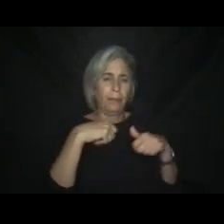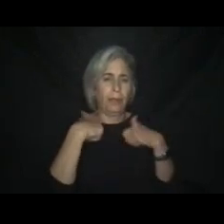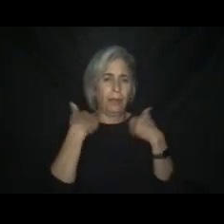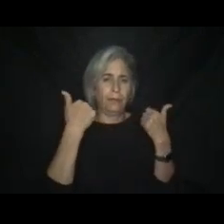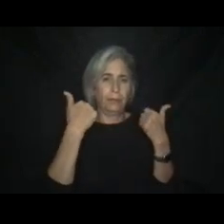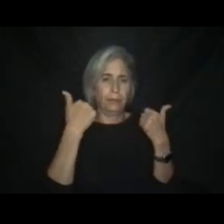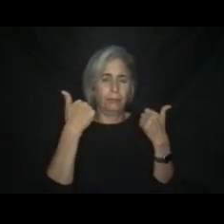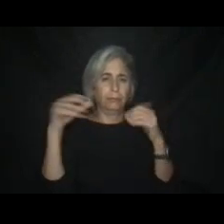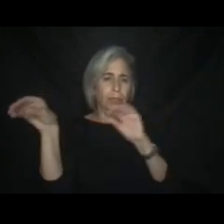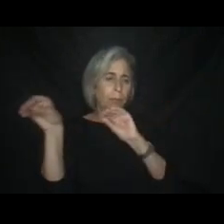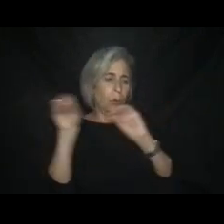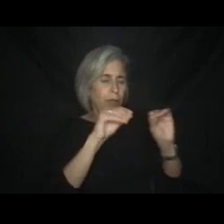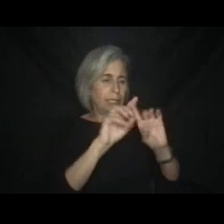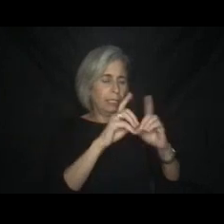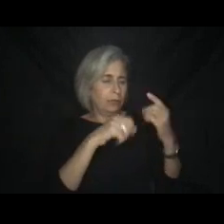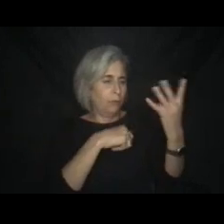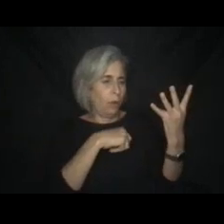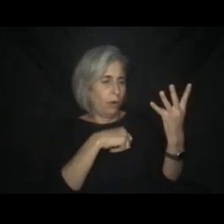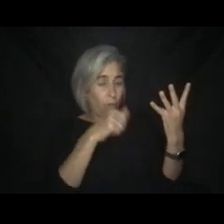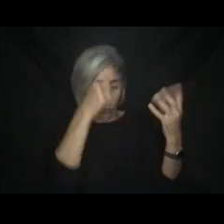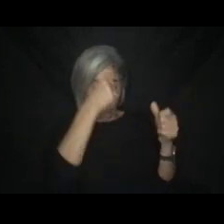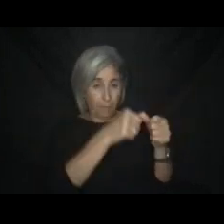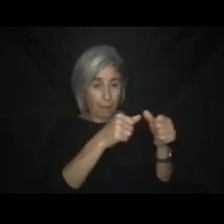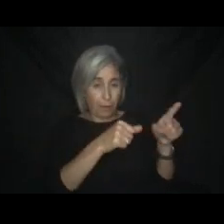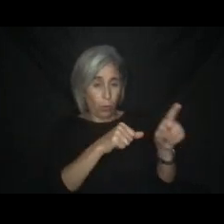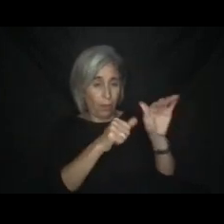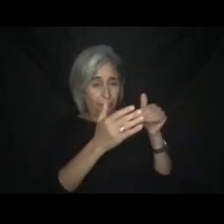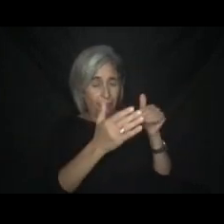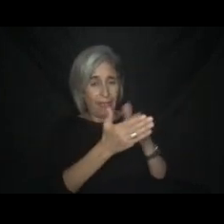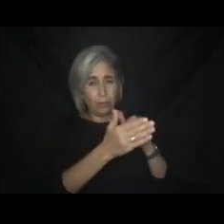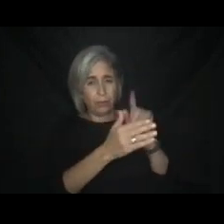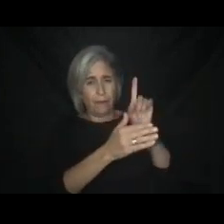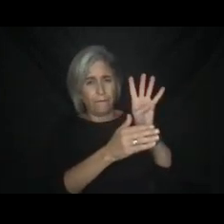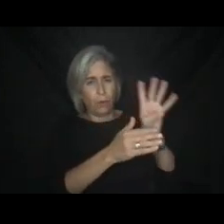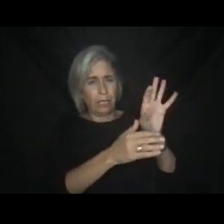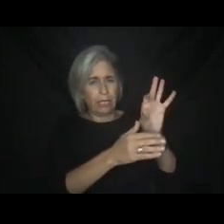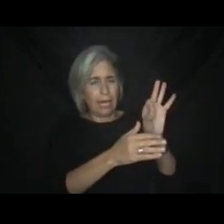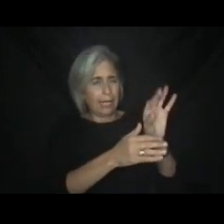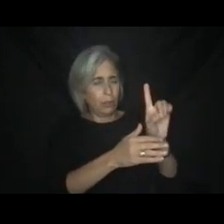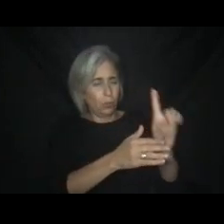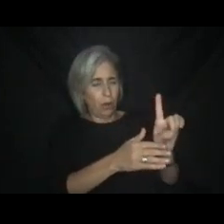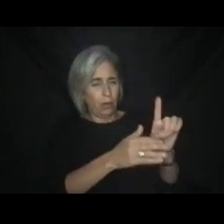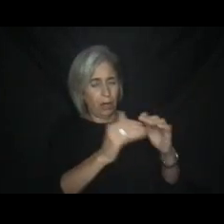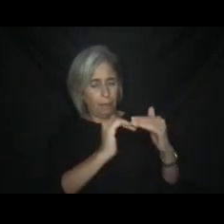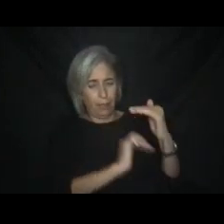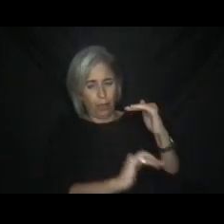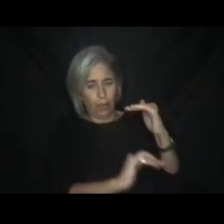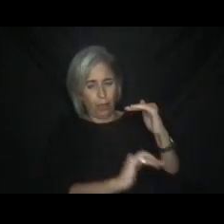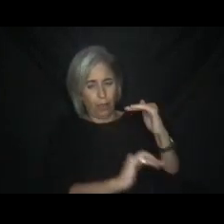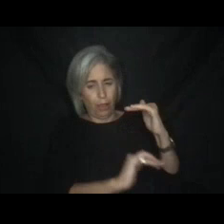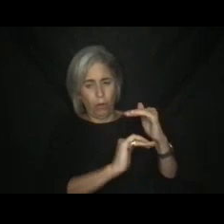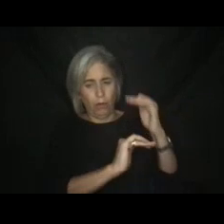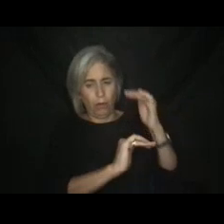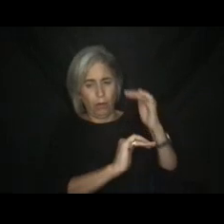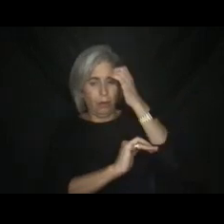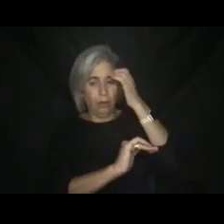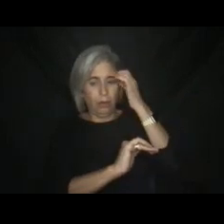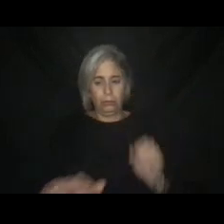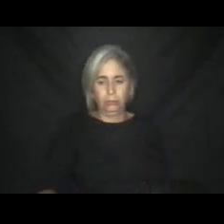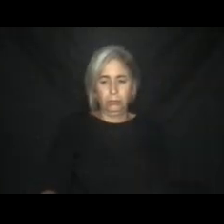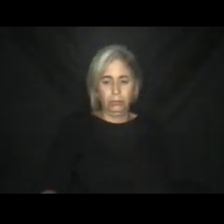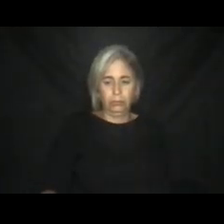excuse me. Recall that District 4 is 1,491 people below the ideal average, and that District 1 was 800 people above